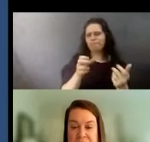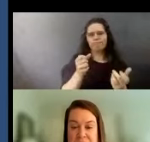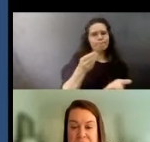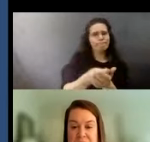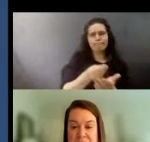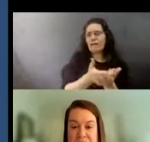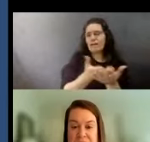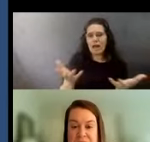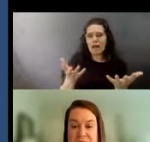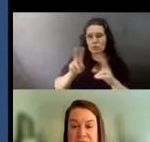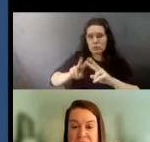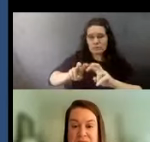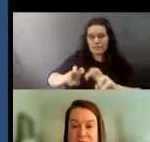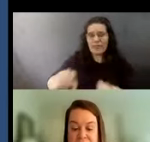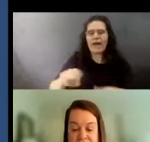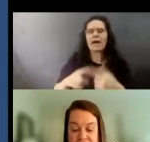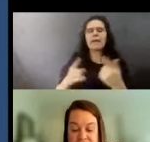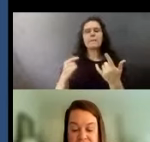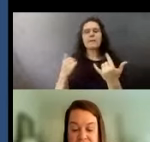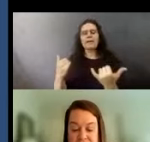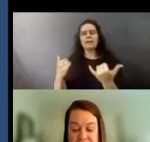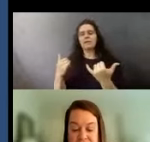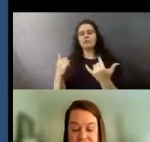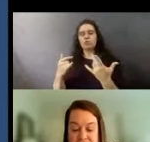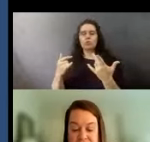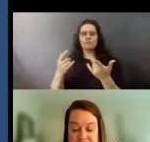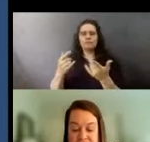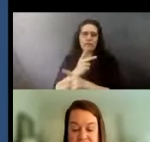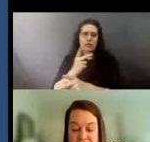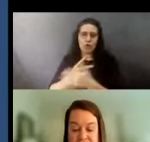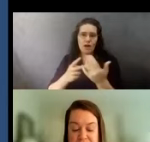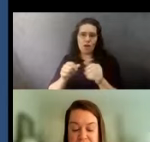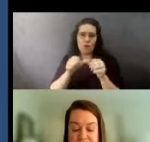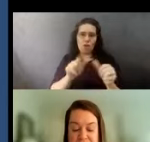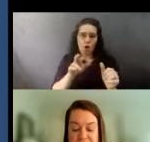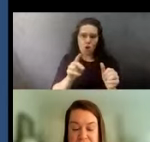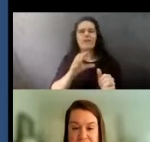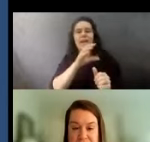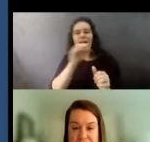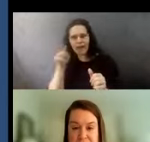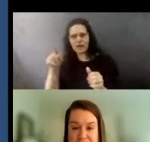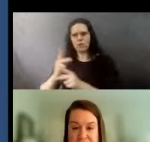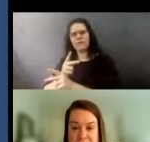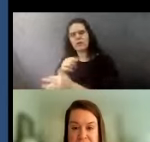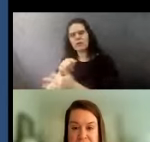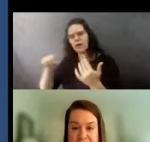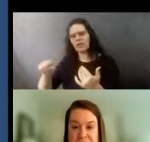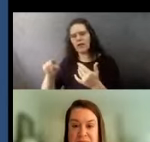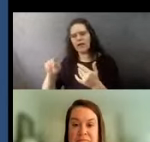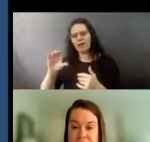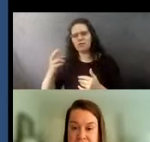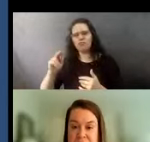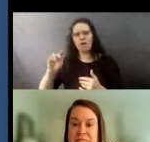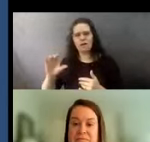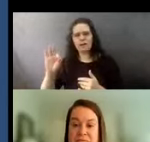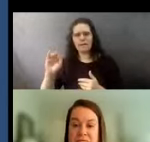finding out what chronic fatigue actually looks like. And that is going, in my opinion, is going to be a smaller percentage than 10 to 30% of